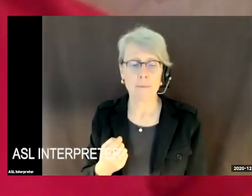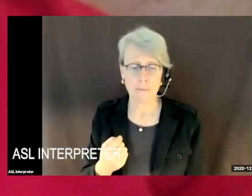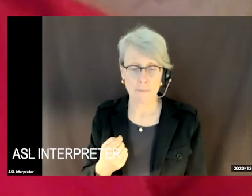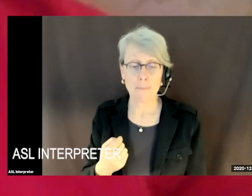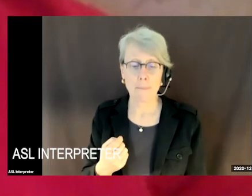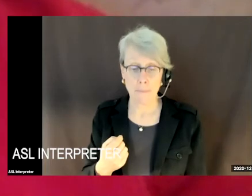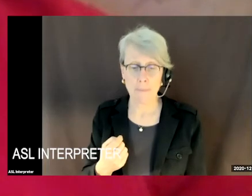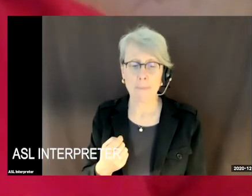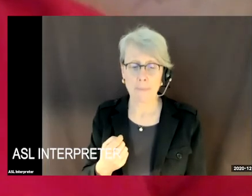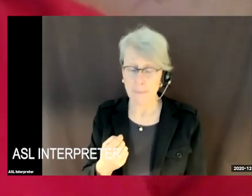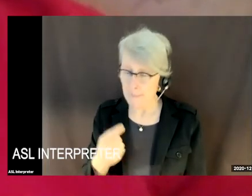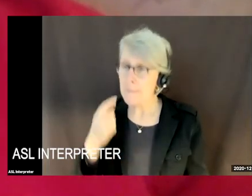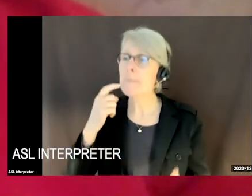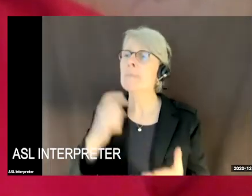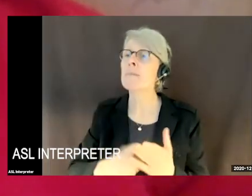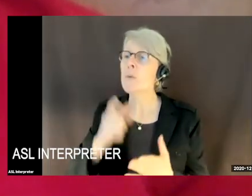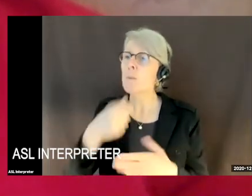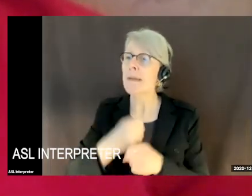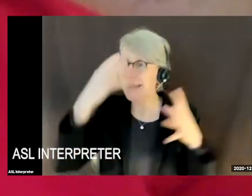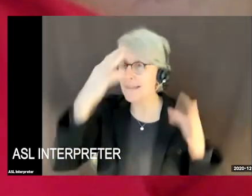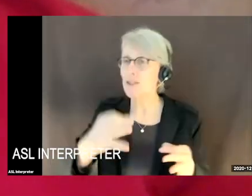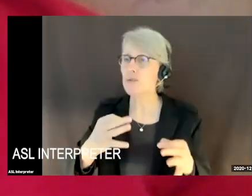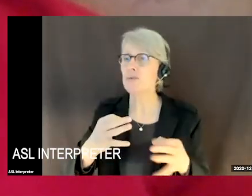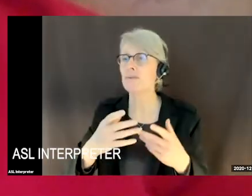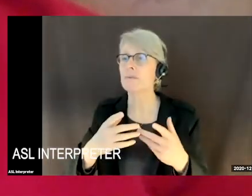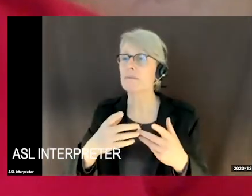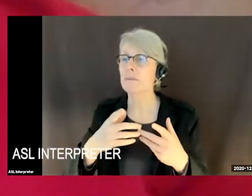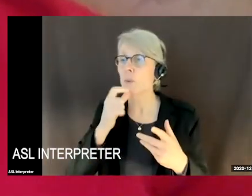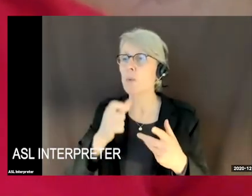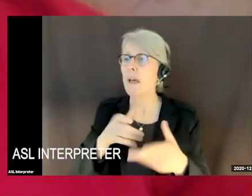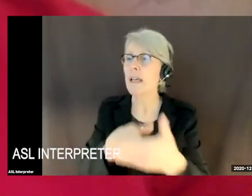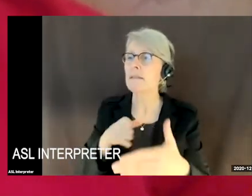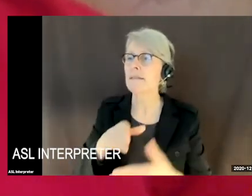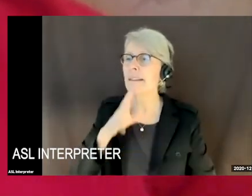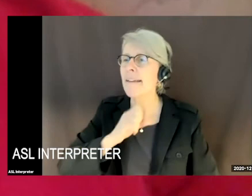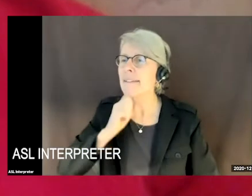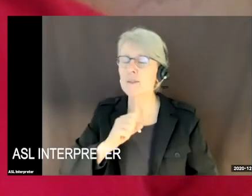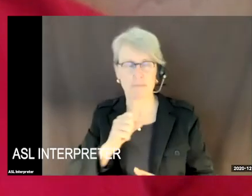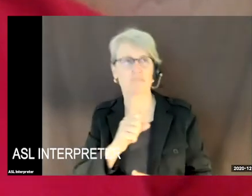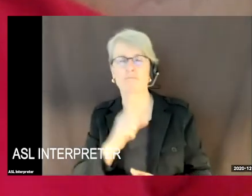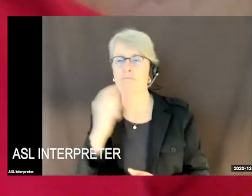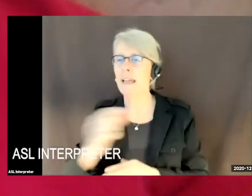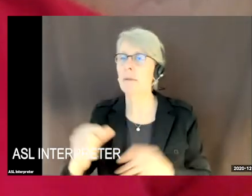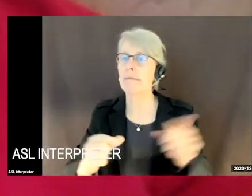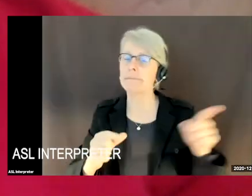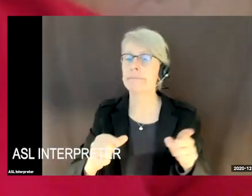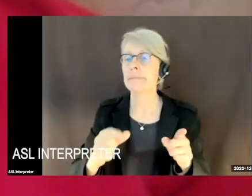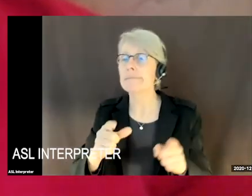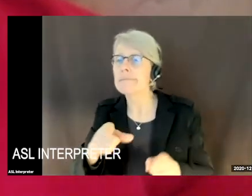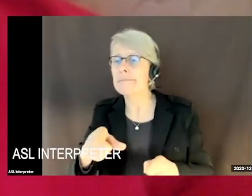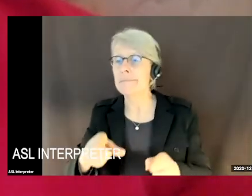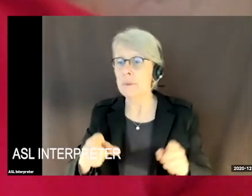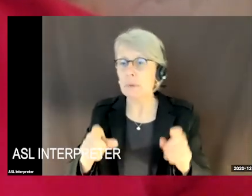alarmed at the level of ableism and ageism that we've seen in governments who are